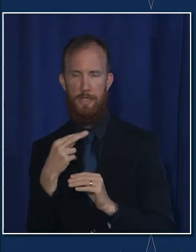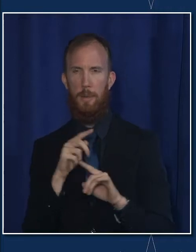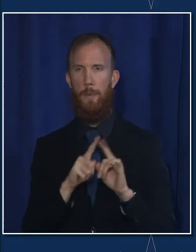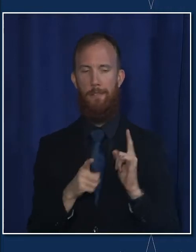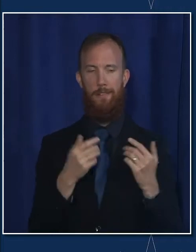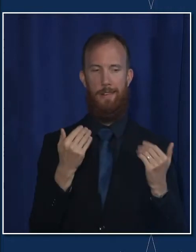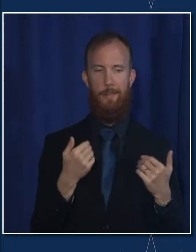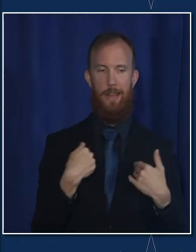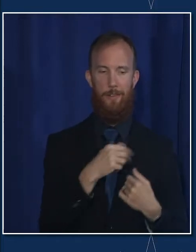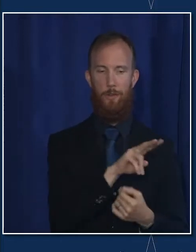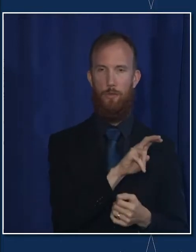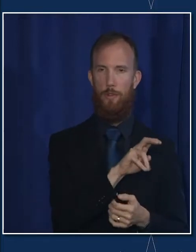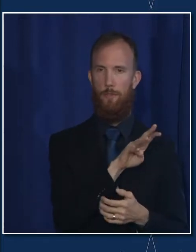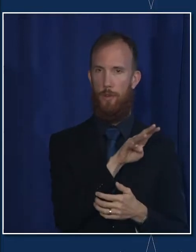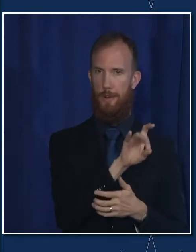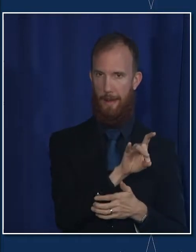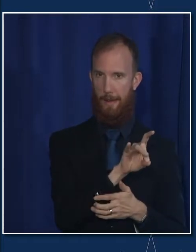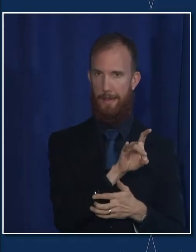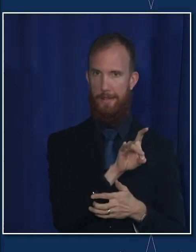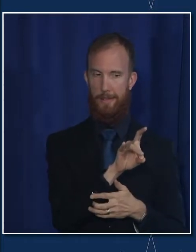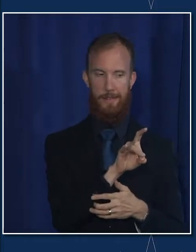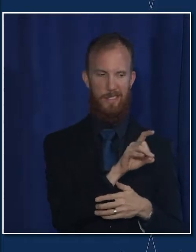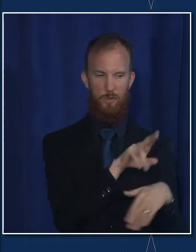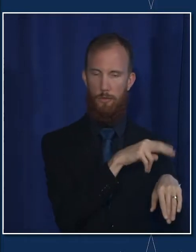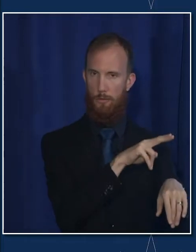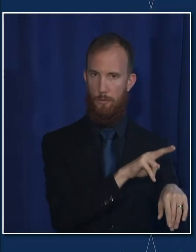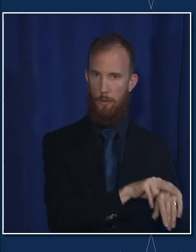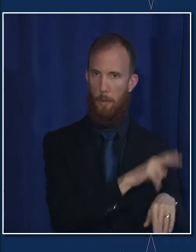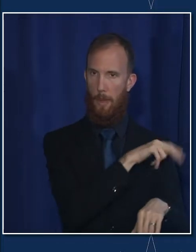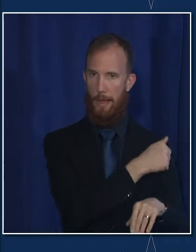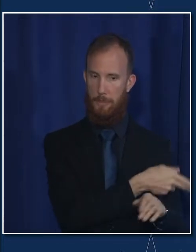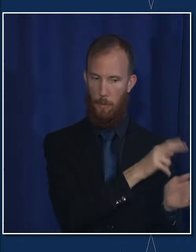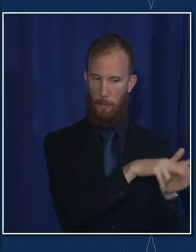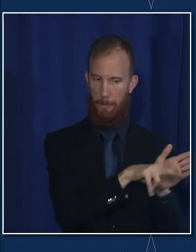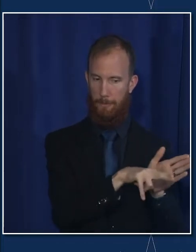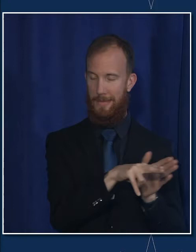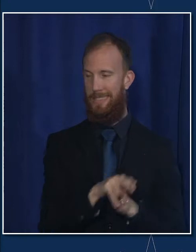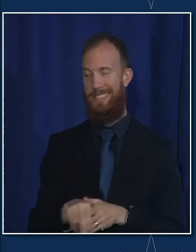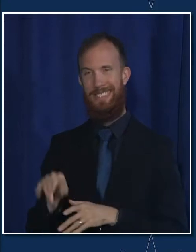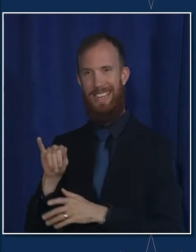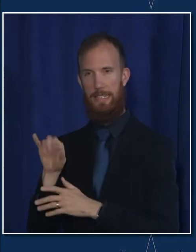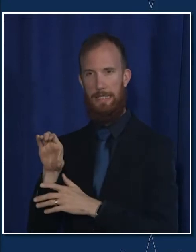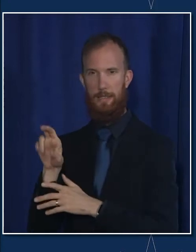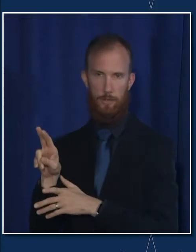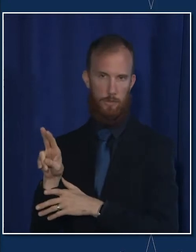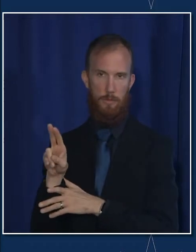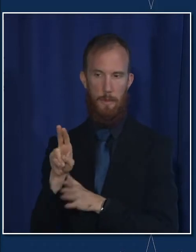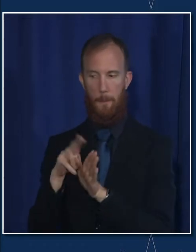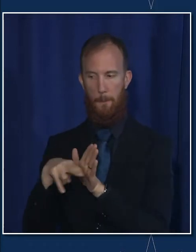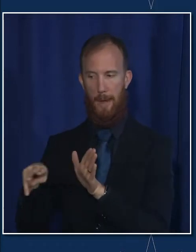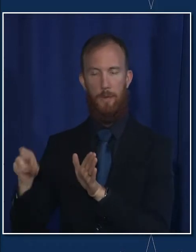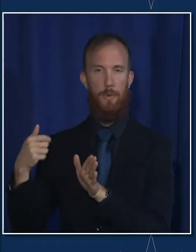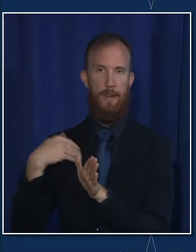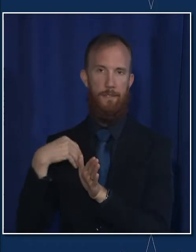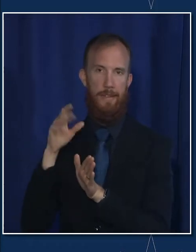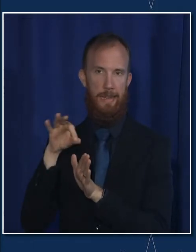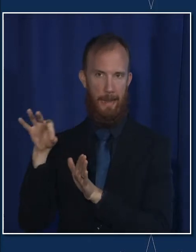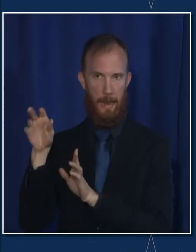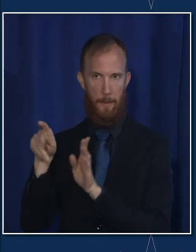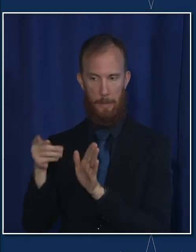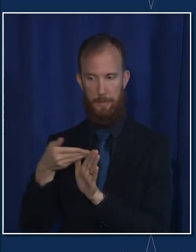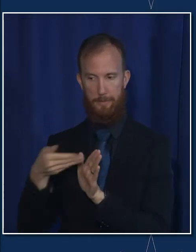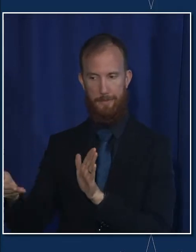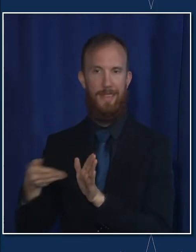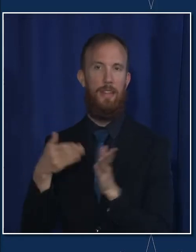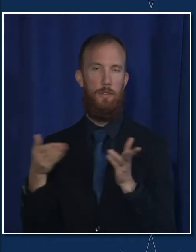248 COVID patients in non-ICU beds across Chicago hospitals and 99 in ICU beds across Chicago hospitals. I do